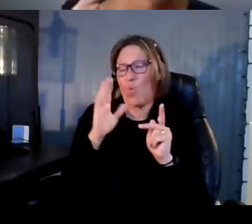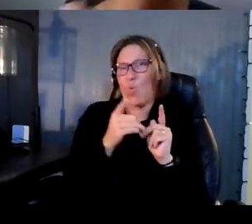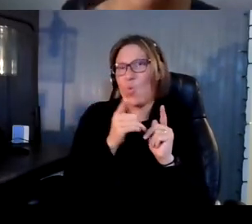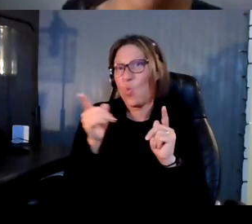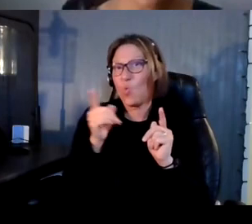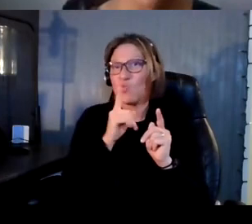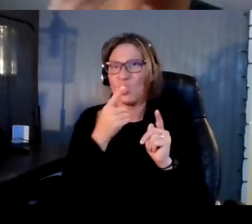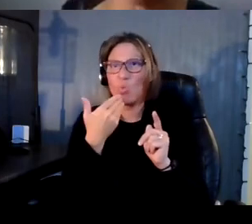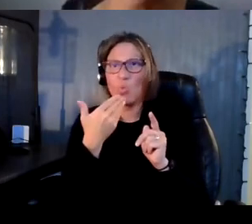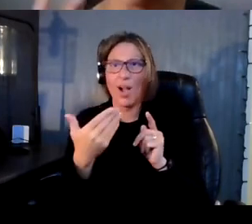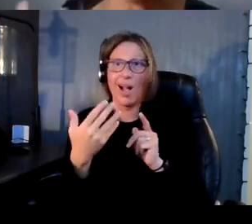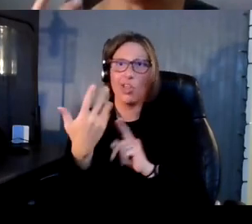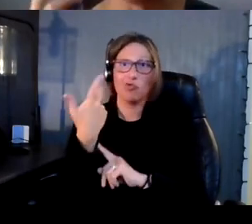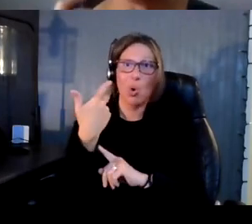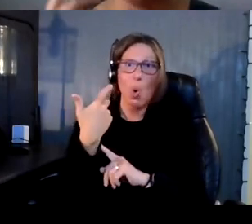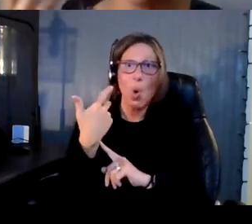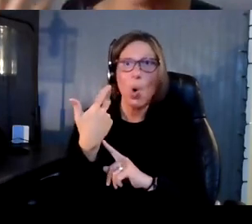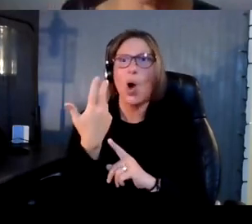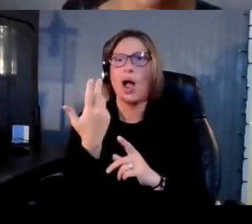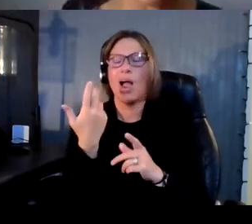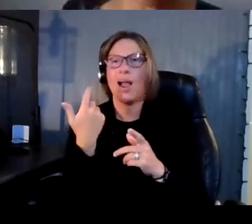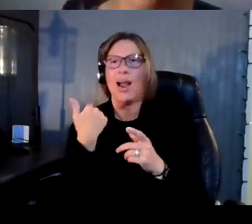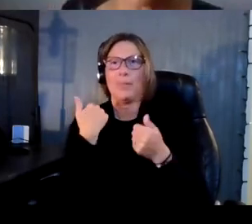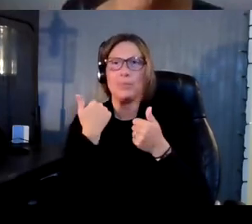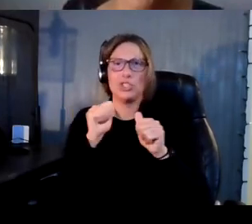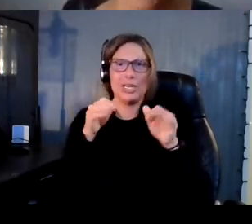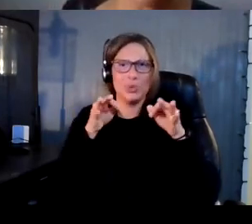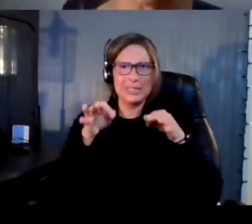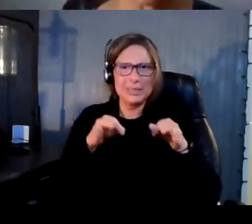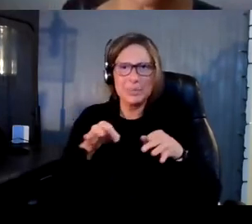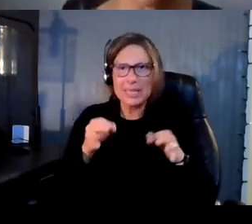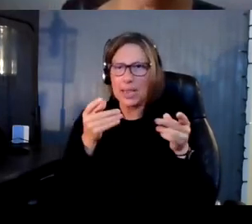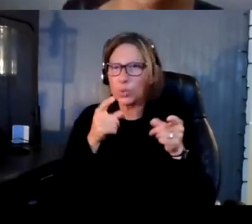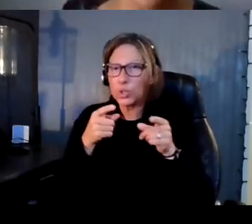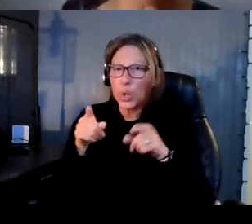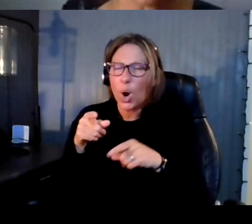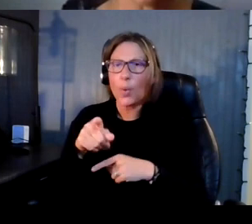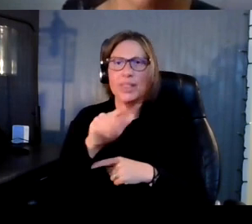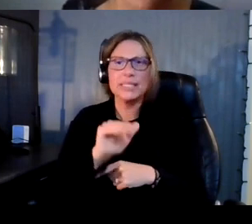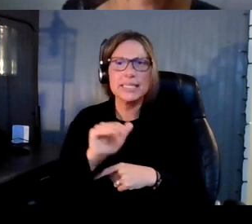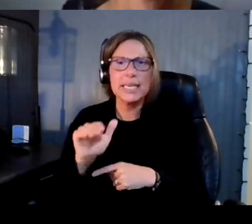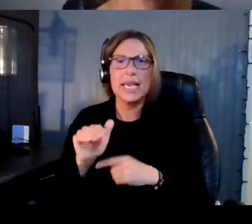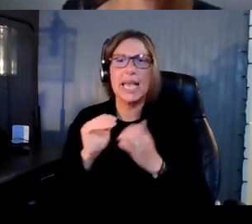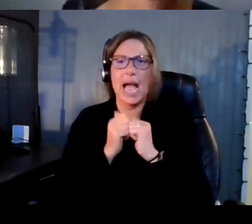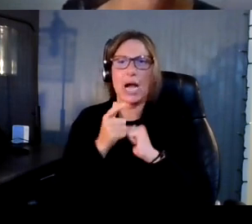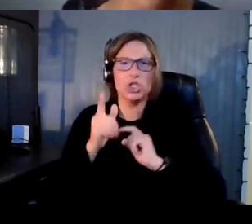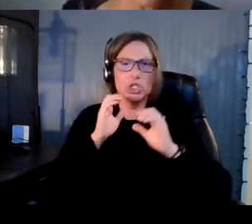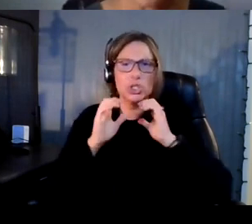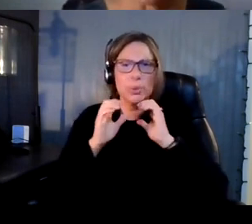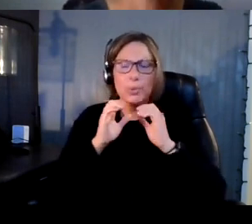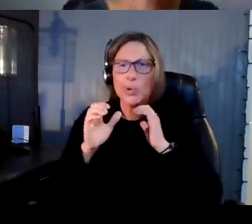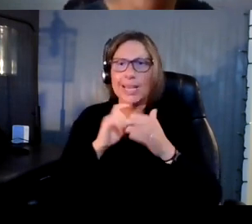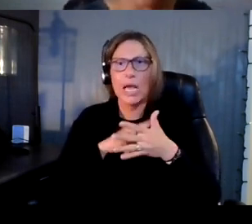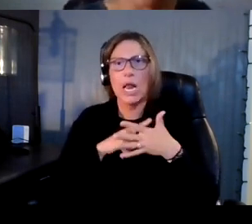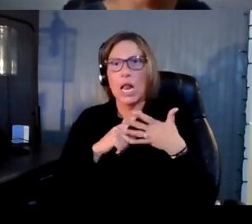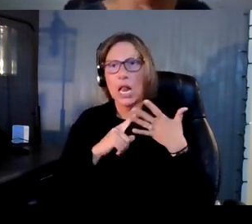I'm being videotaped. I'm trying to explain what's going on with this kid, how she's communicating, all of these